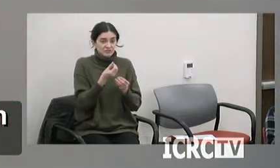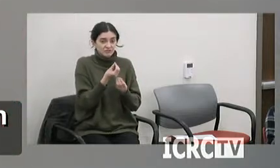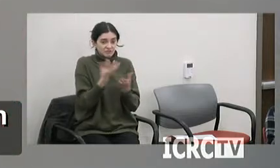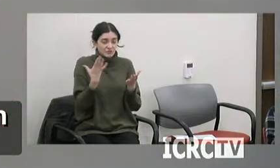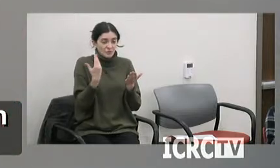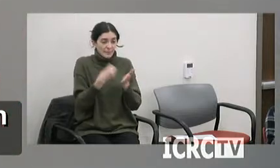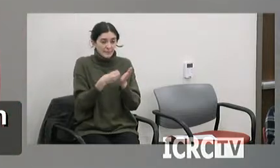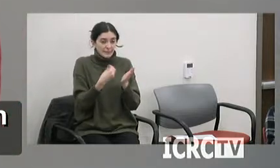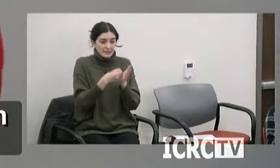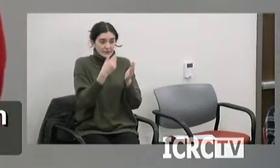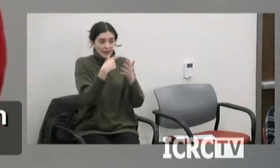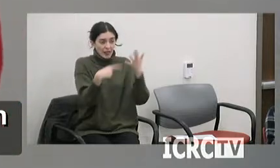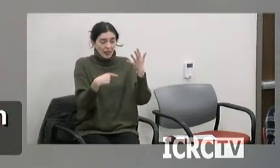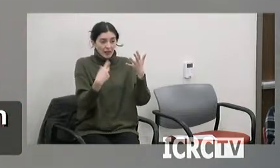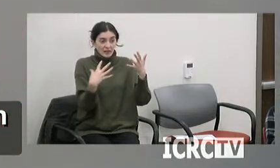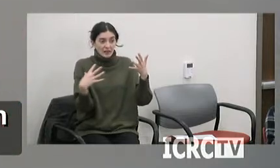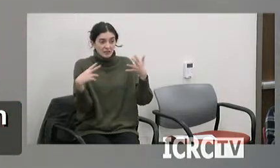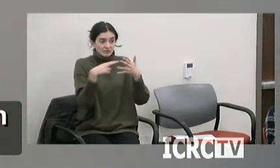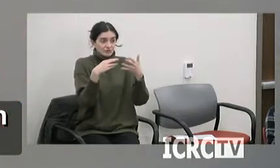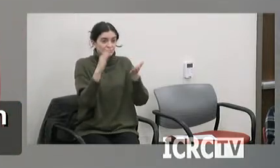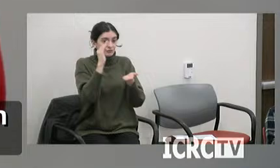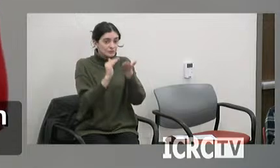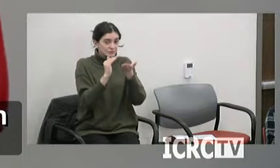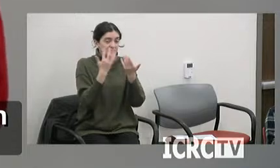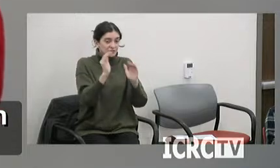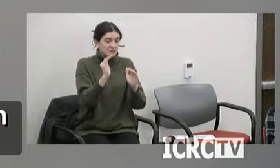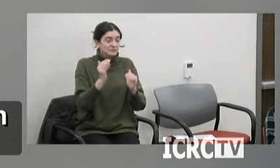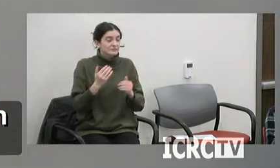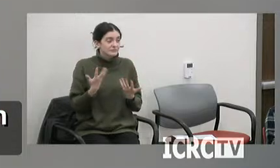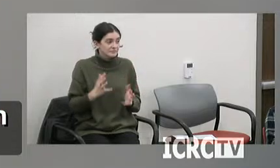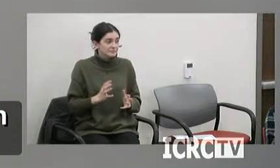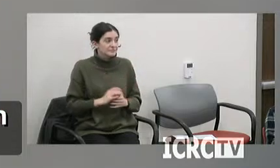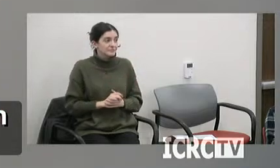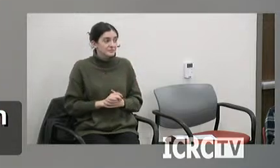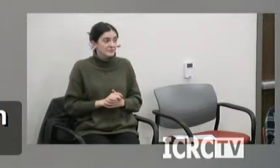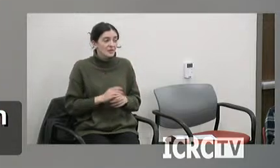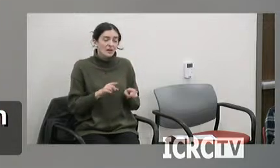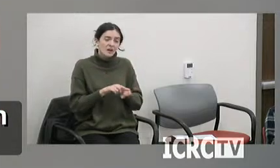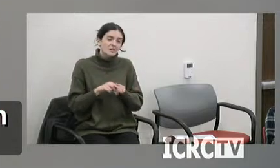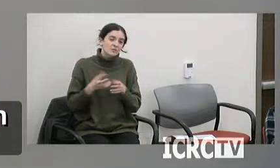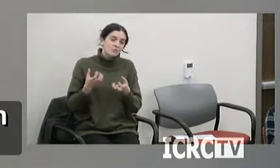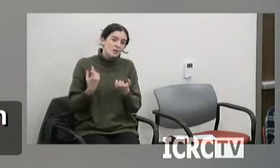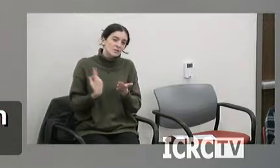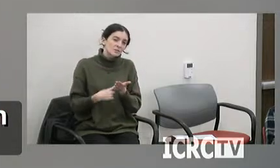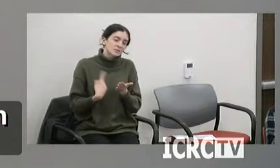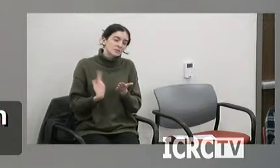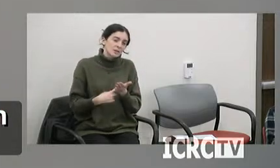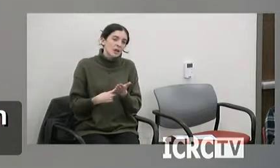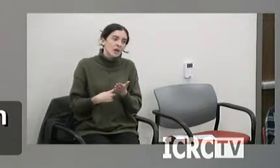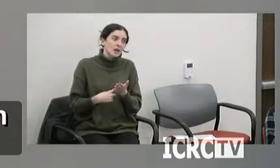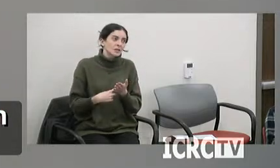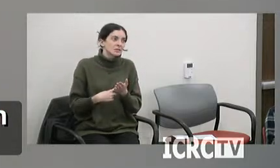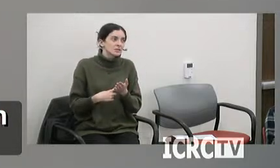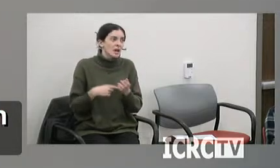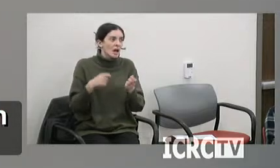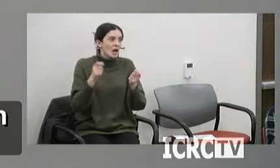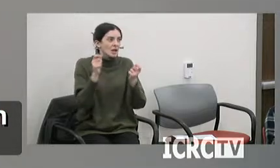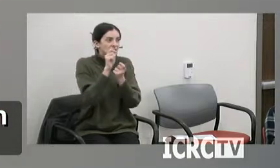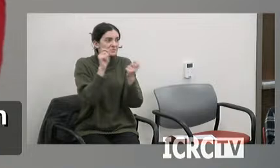I do want to say on the items that you're voting on, when we talk about secondary science, specifically everything that